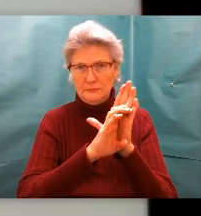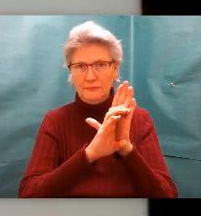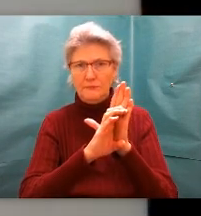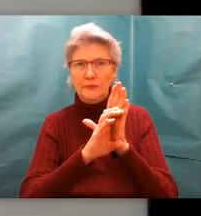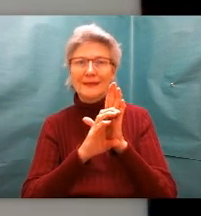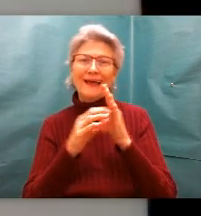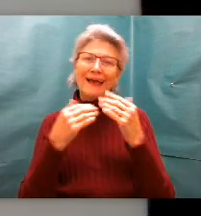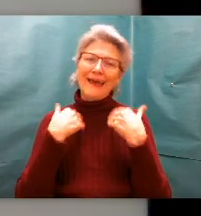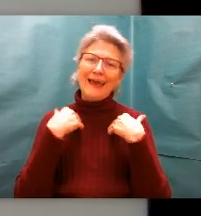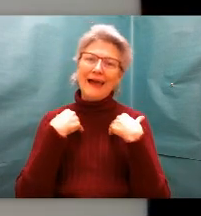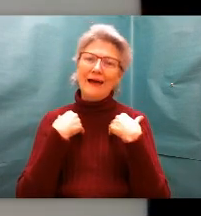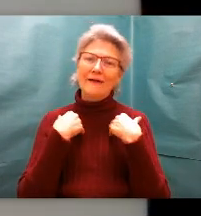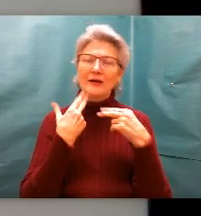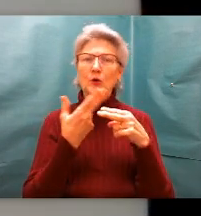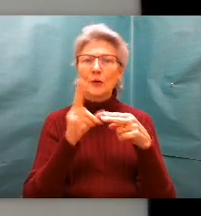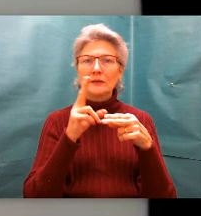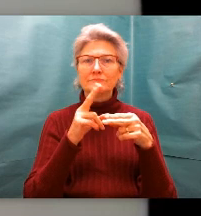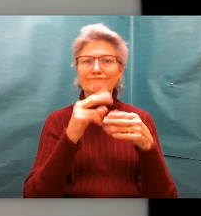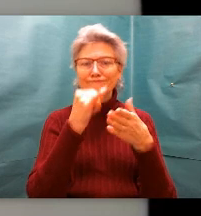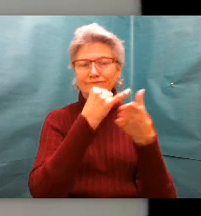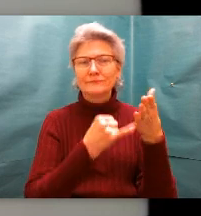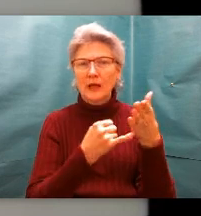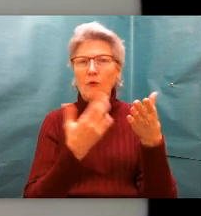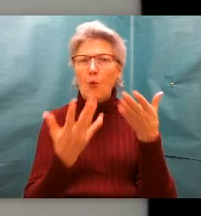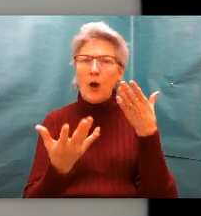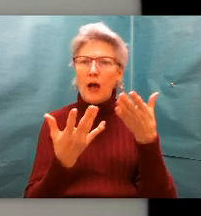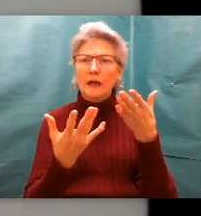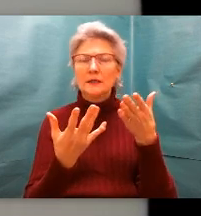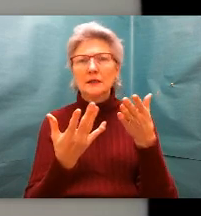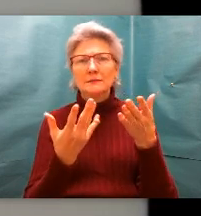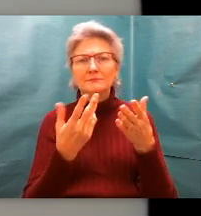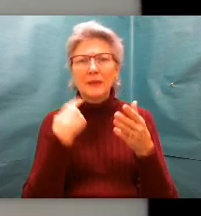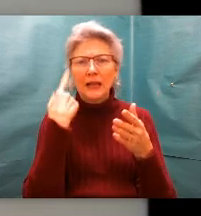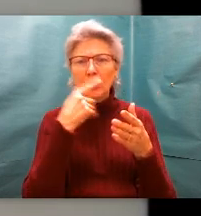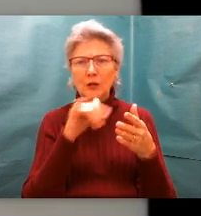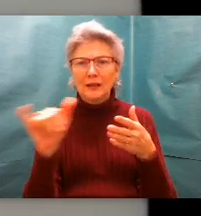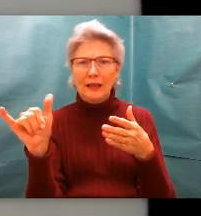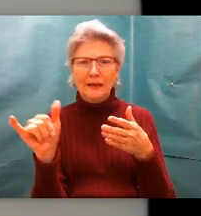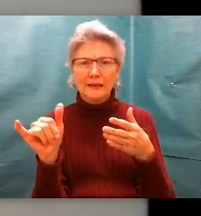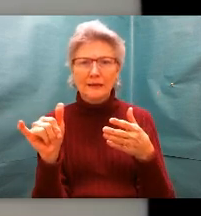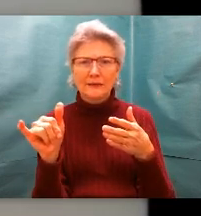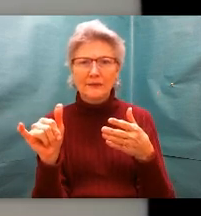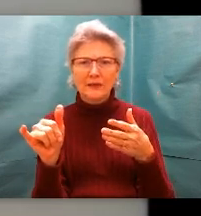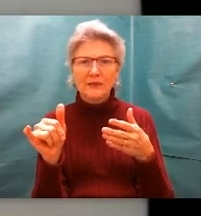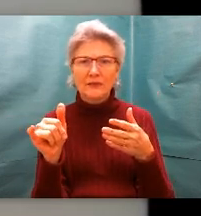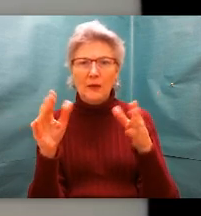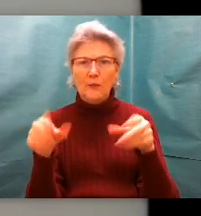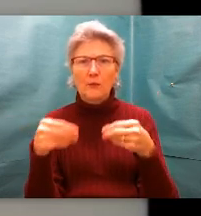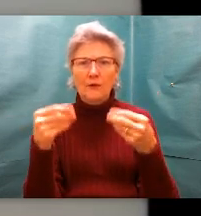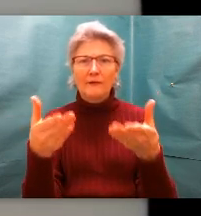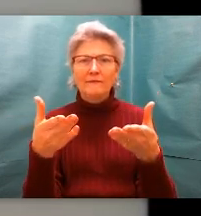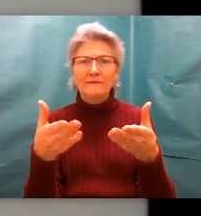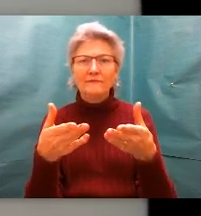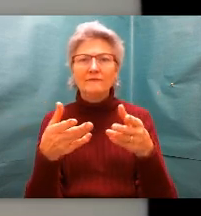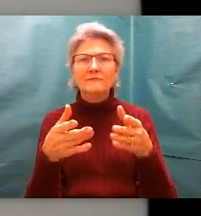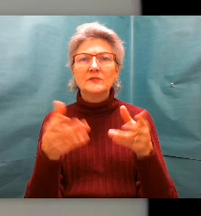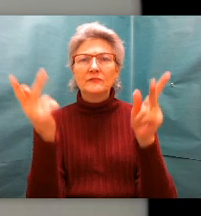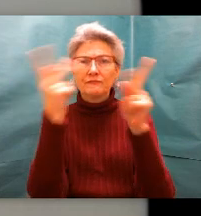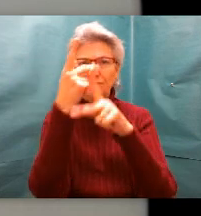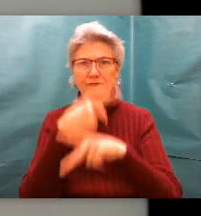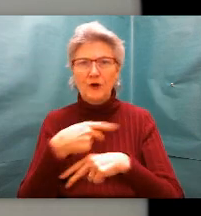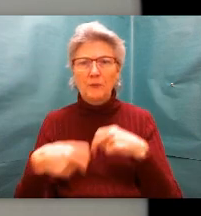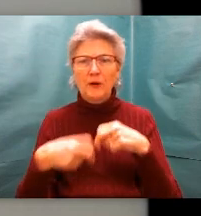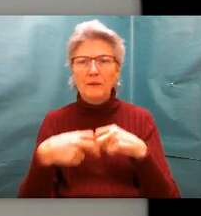So I have a quick sketch here of what a model might look like that we're provided with to solve a problem like